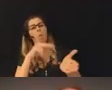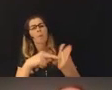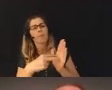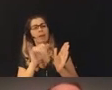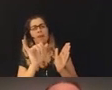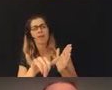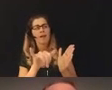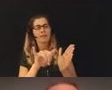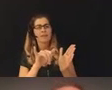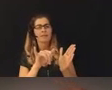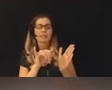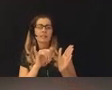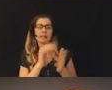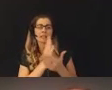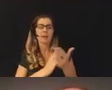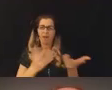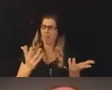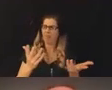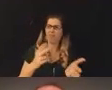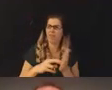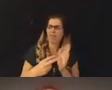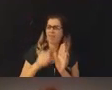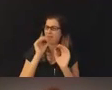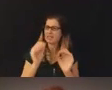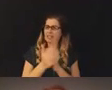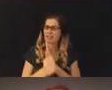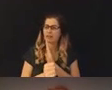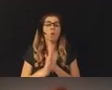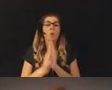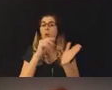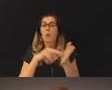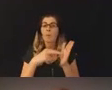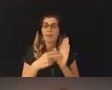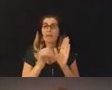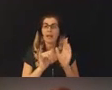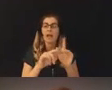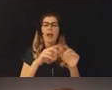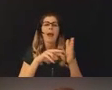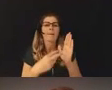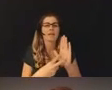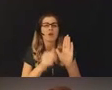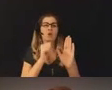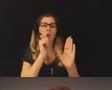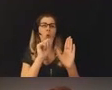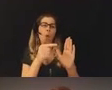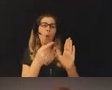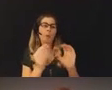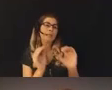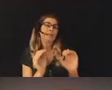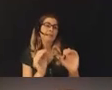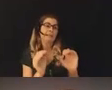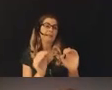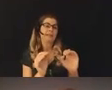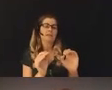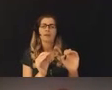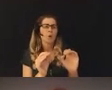always encounter a little bit of feedback, pushback. I'm not saying don't teach skills. I'm just saying don't teach them for the sake of teaching them, right? Teach them as